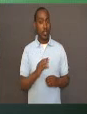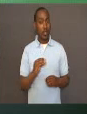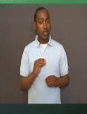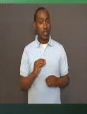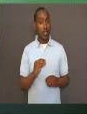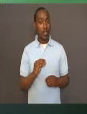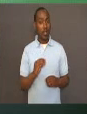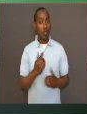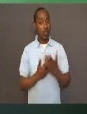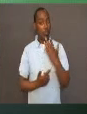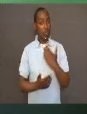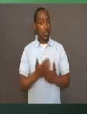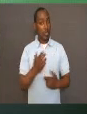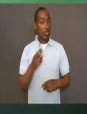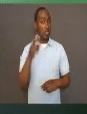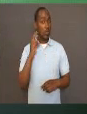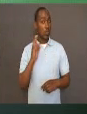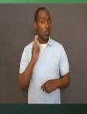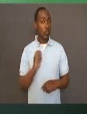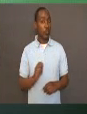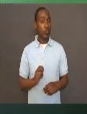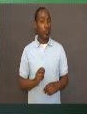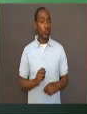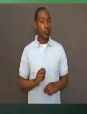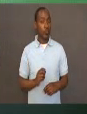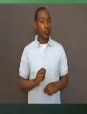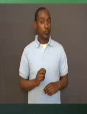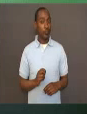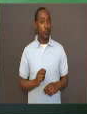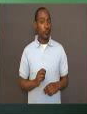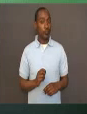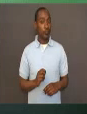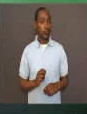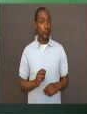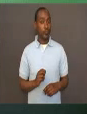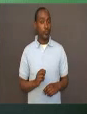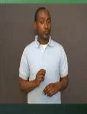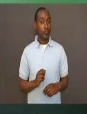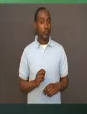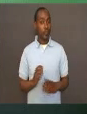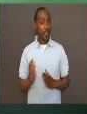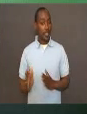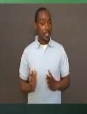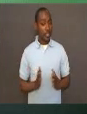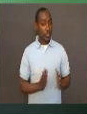will discuss the history of its discovery. Are you